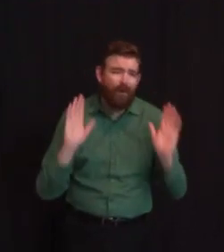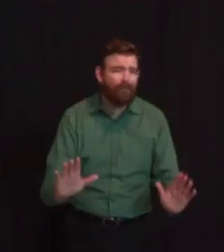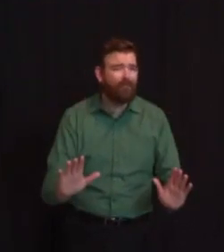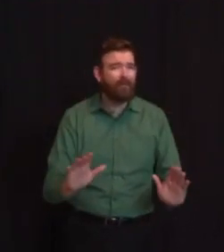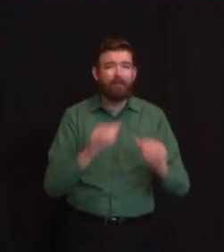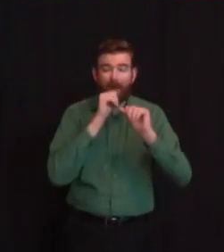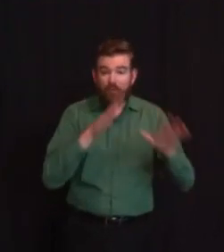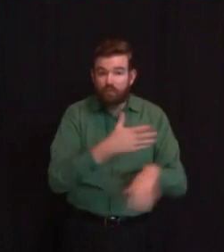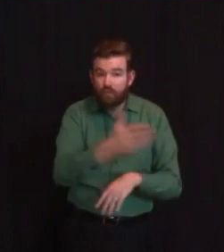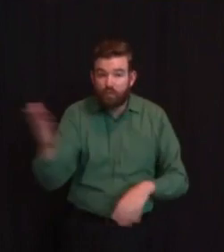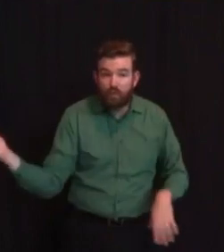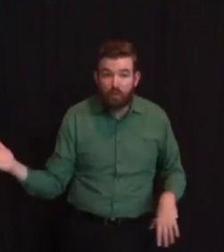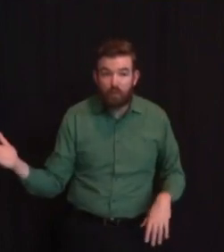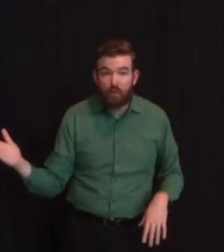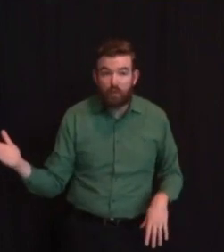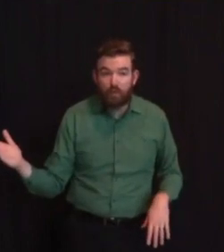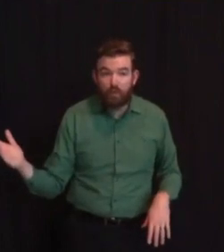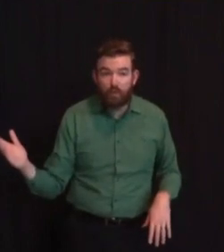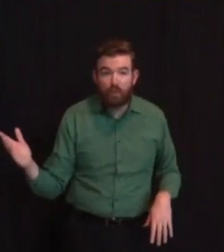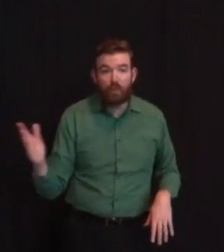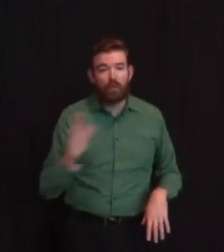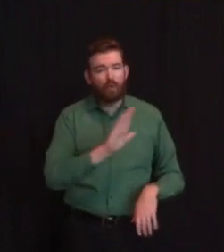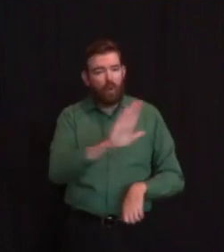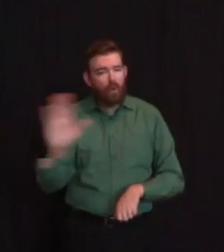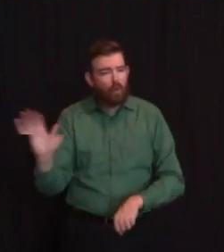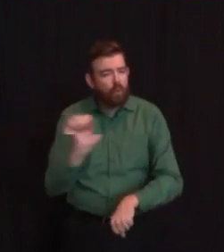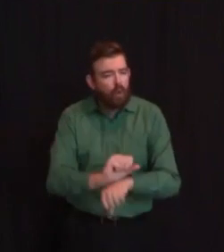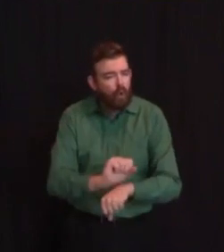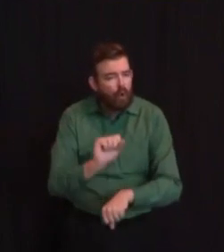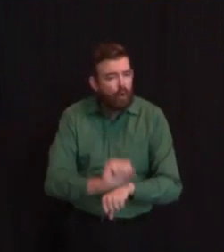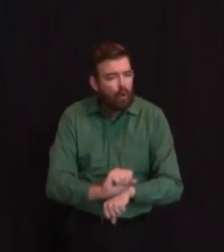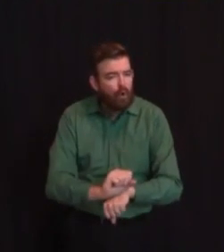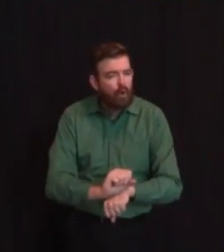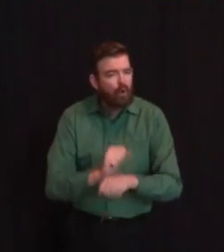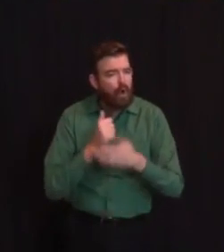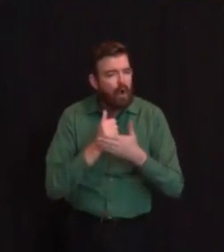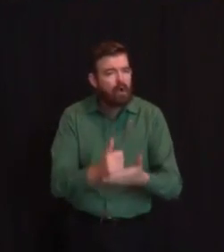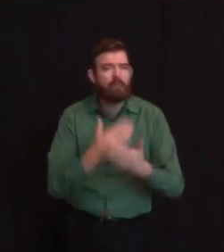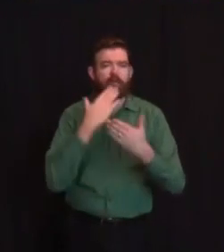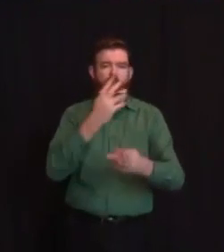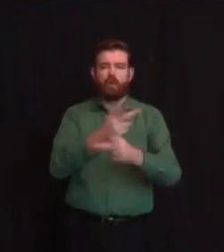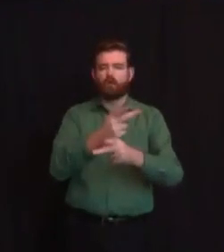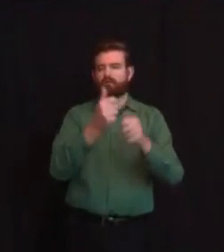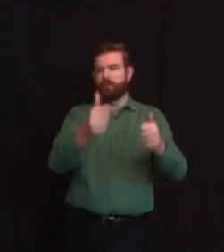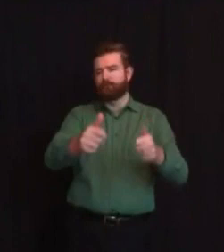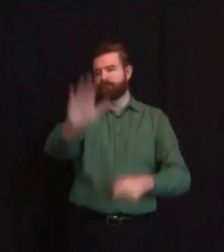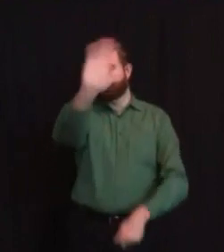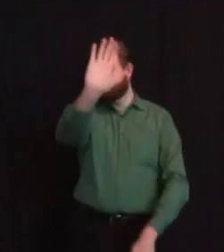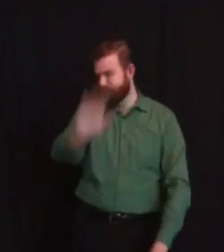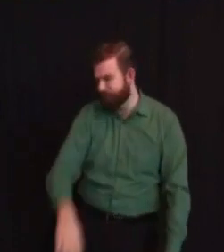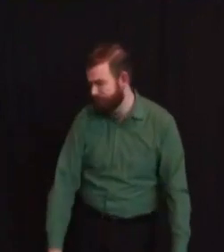your continued partnership and vigilance. Take care, everybody.